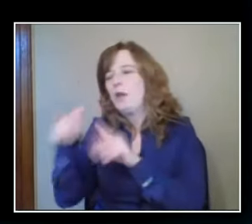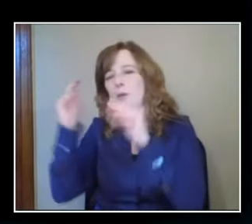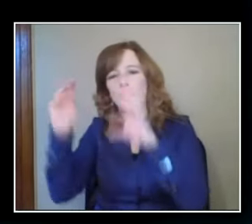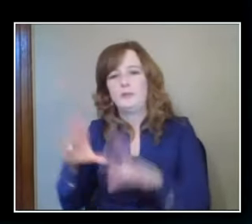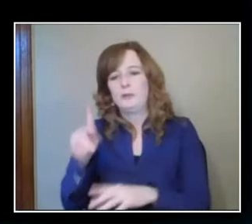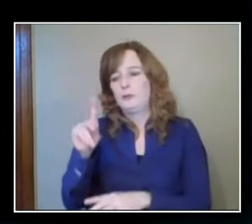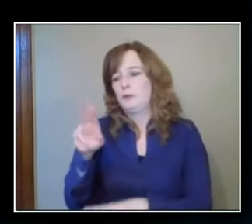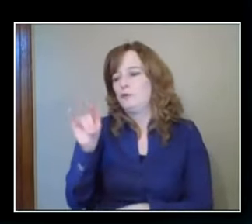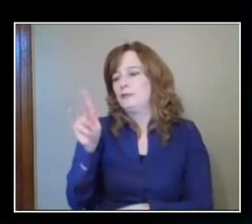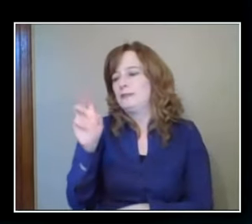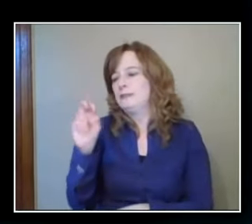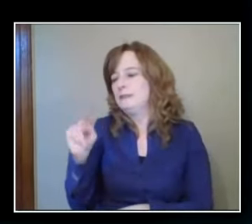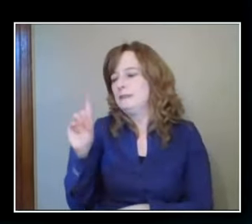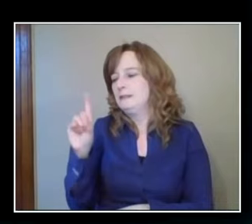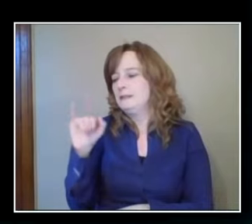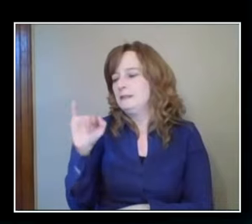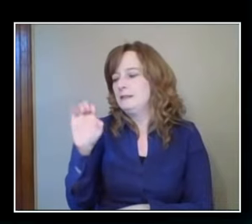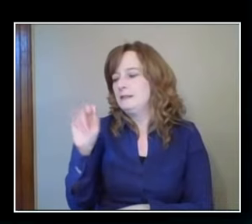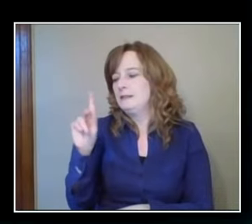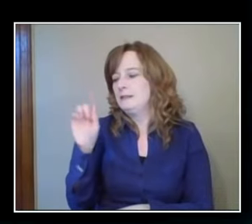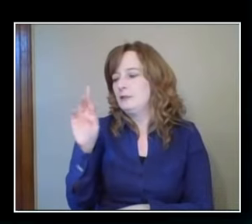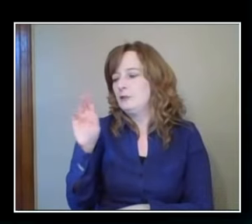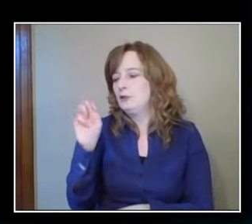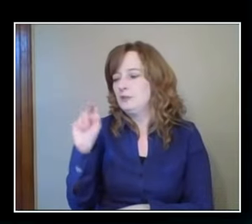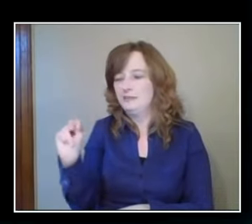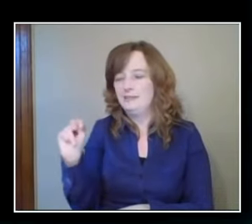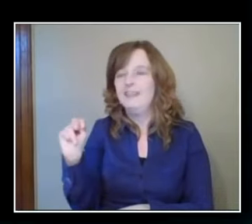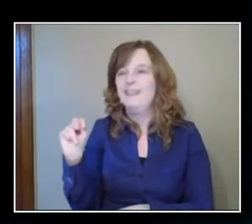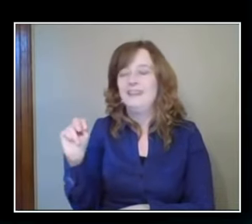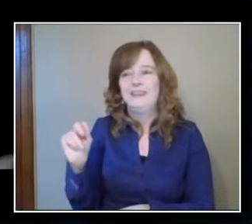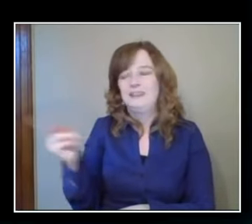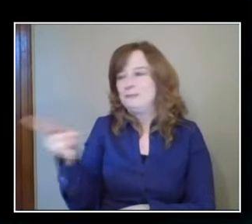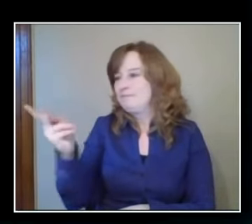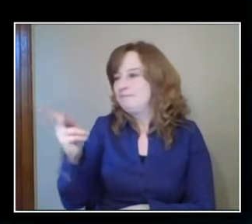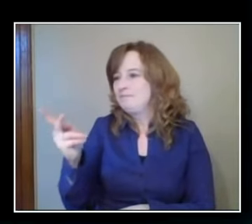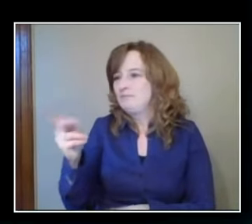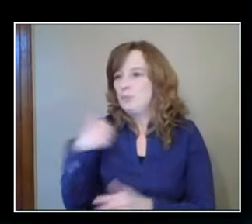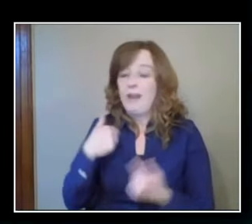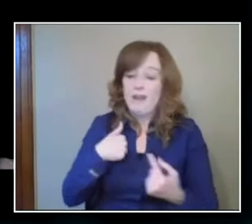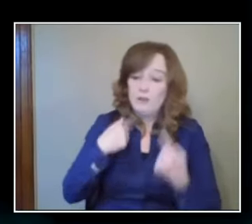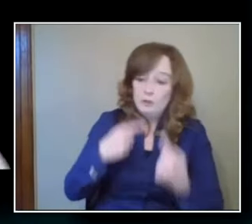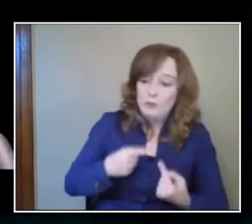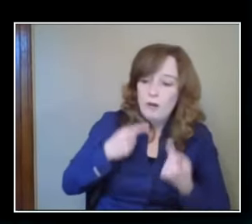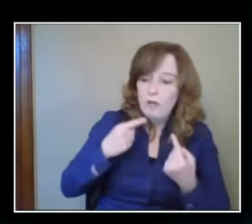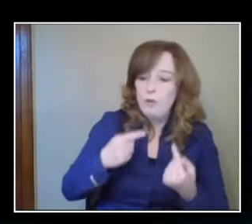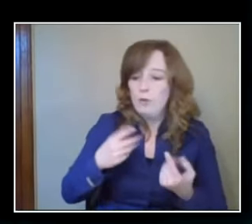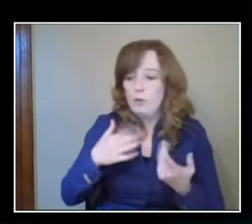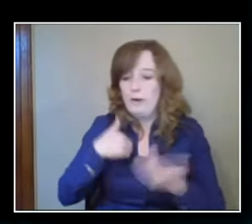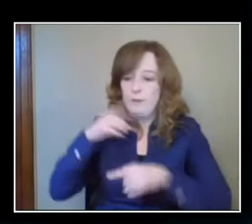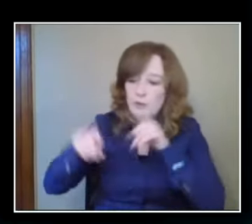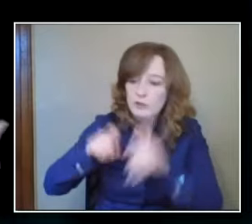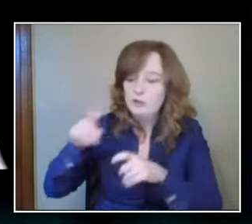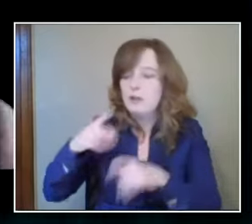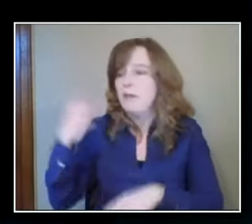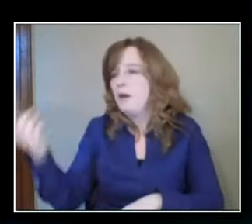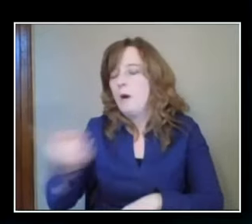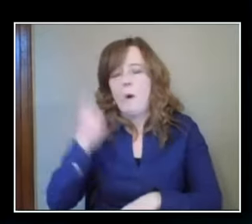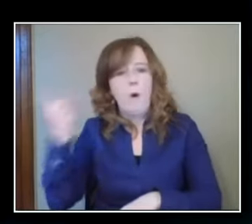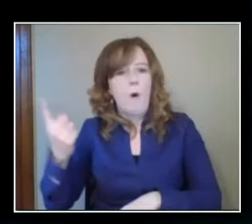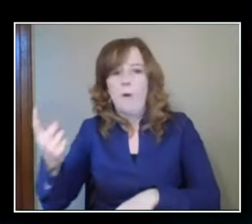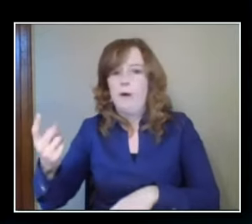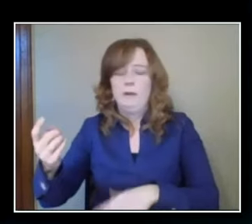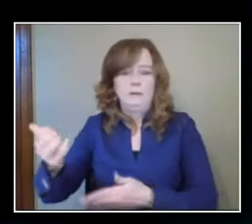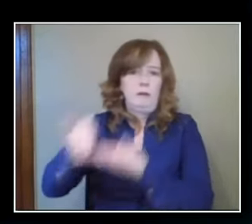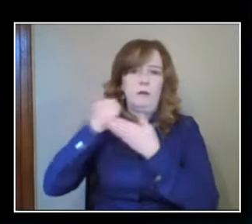thanks to them, because even when I struggled or had questions, like, they always took it even outside of school, and, you know, gave me their personal cell phone number